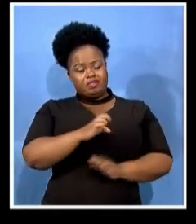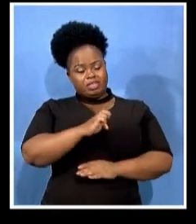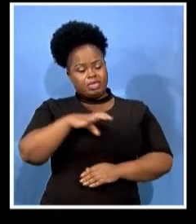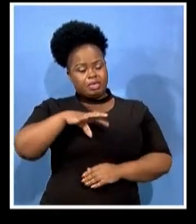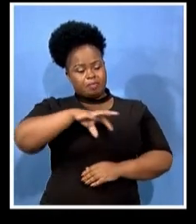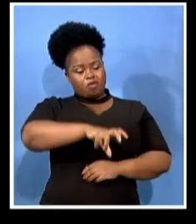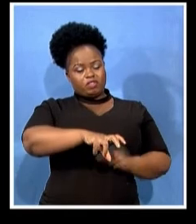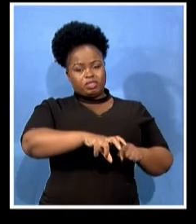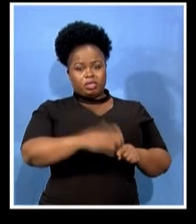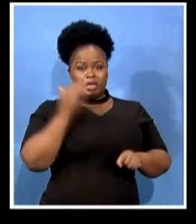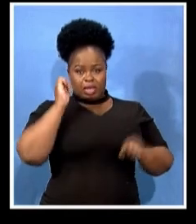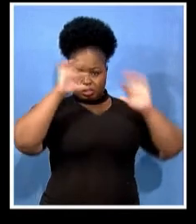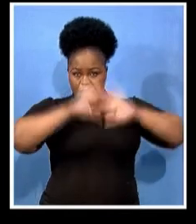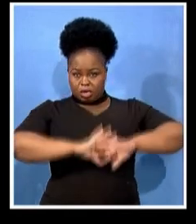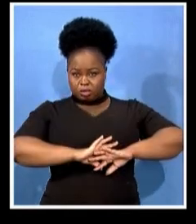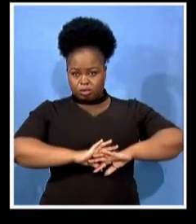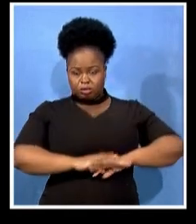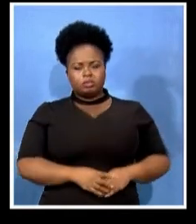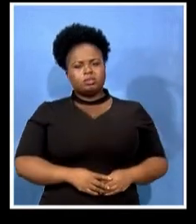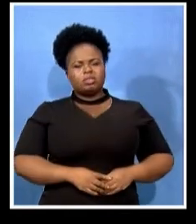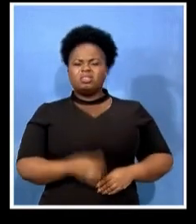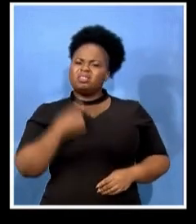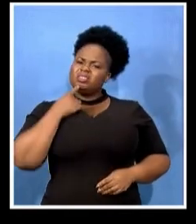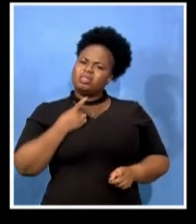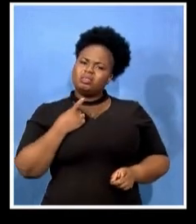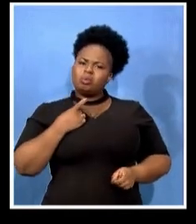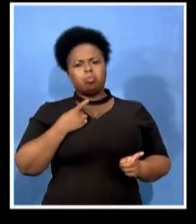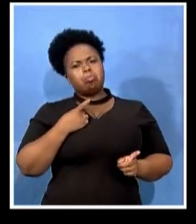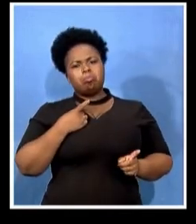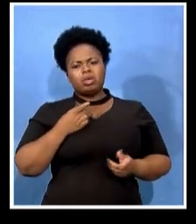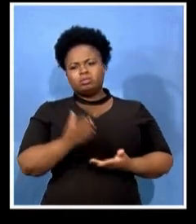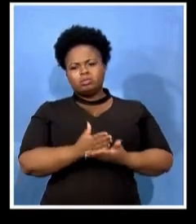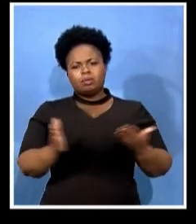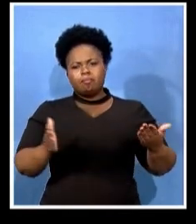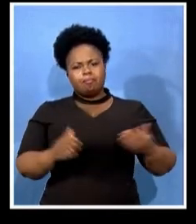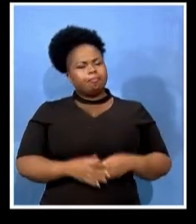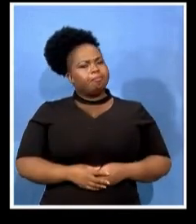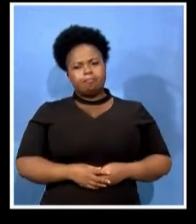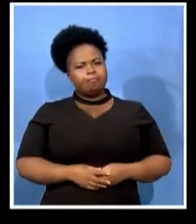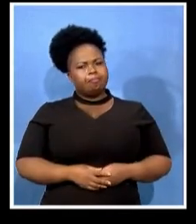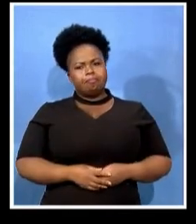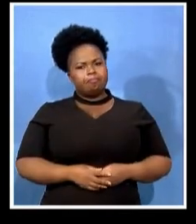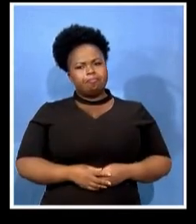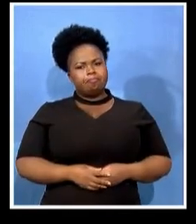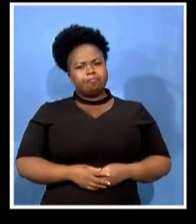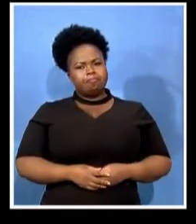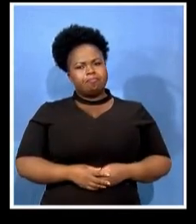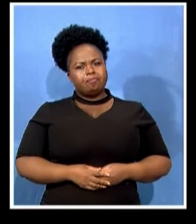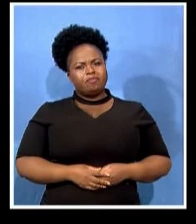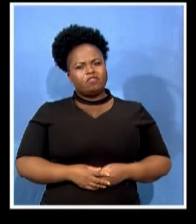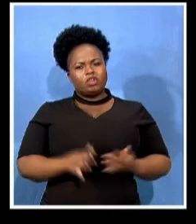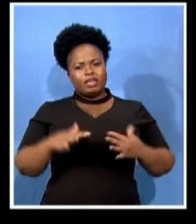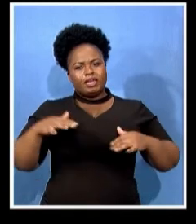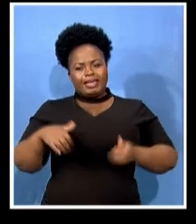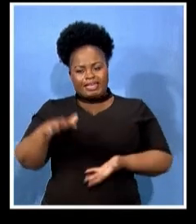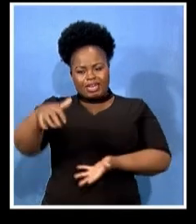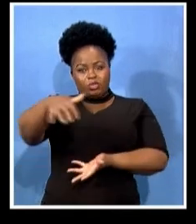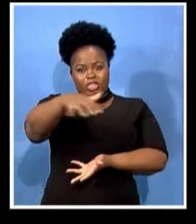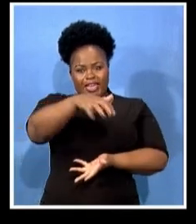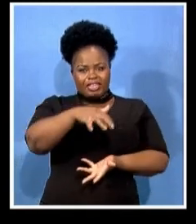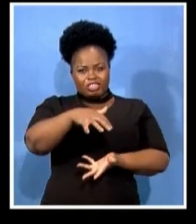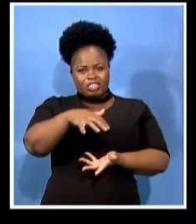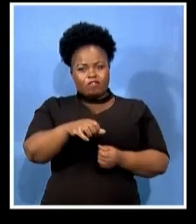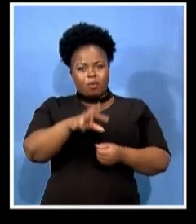that states that some of them was a reconciliation from May and November. This is